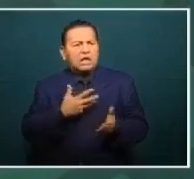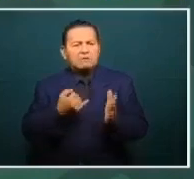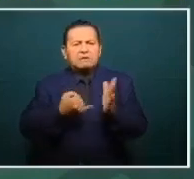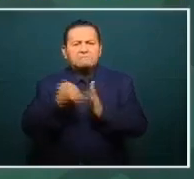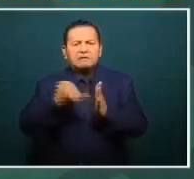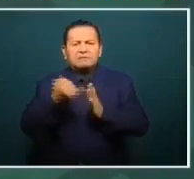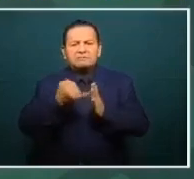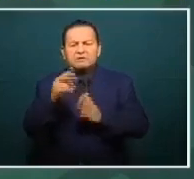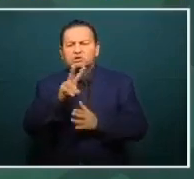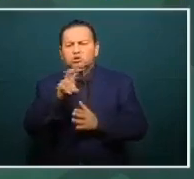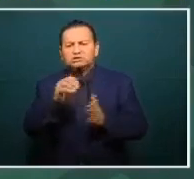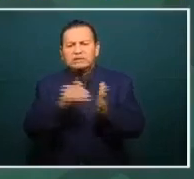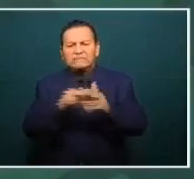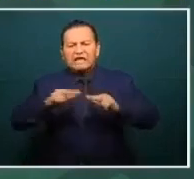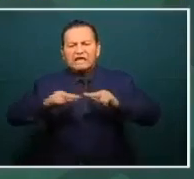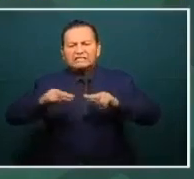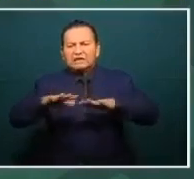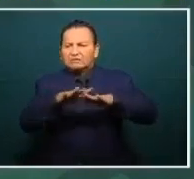as of today,